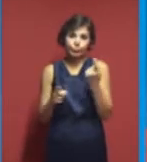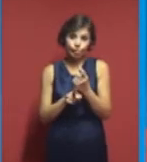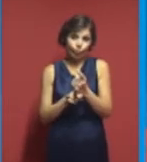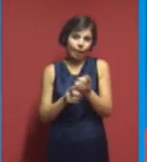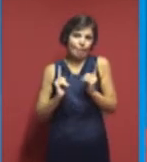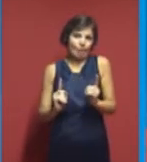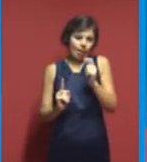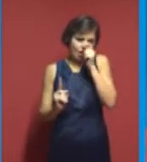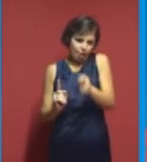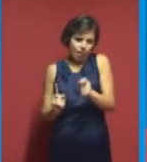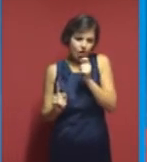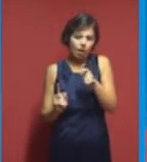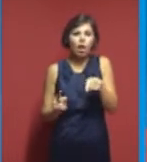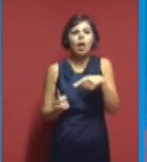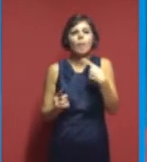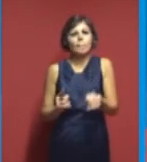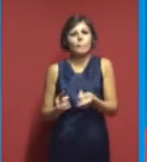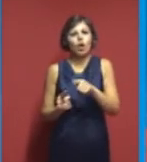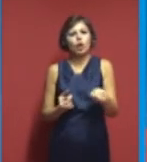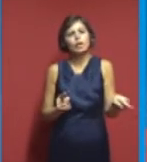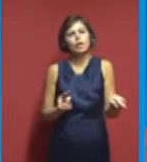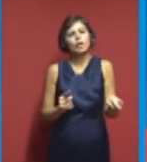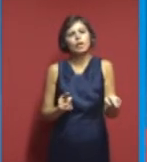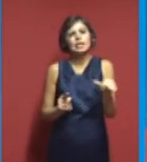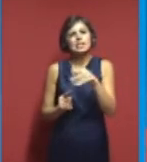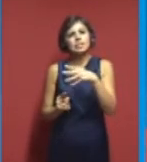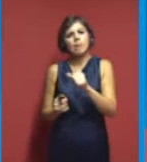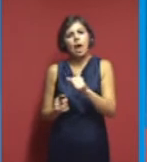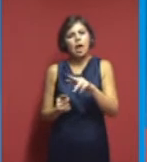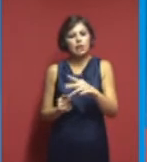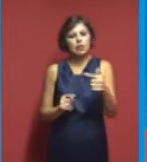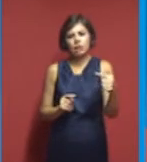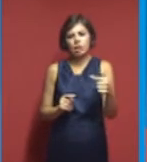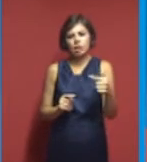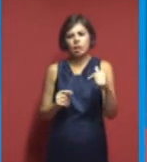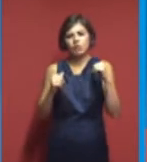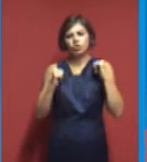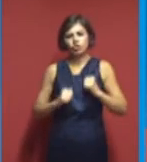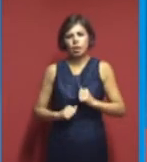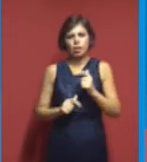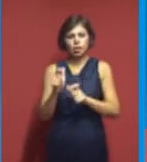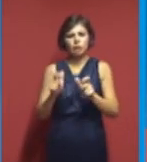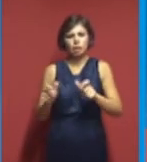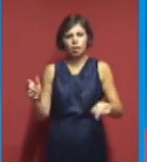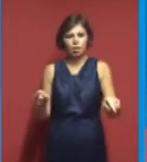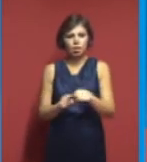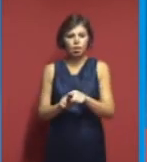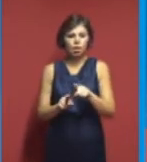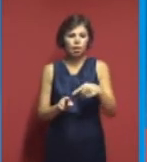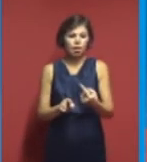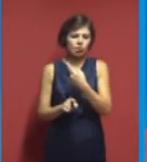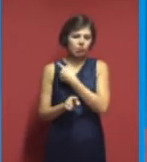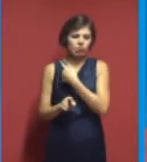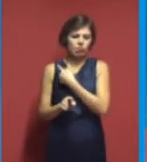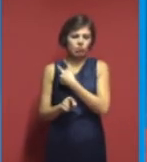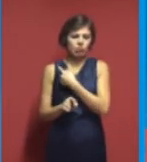Faire. It's a crowdfunded project based on citizen-based sensing. So what we did is